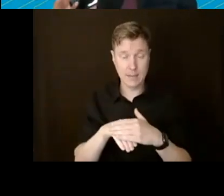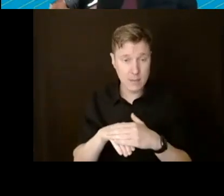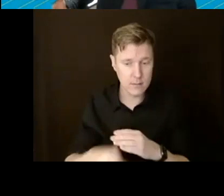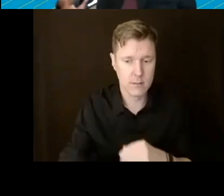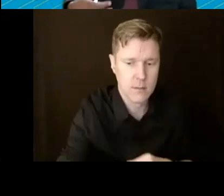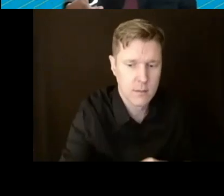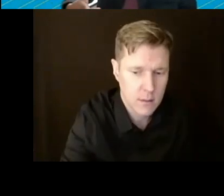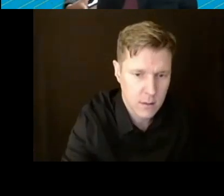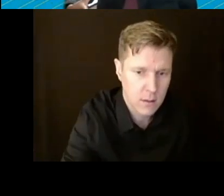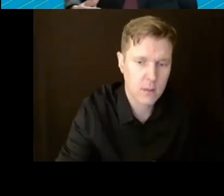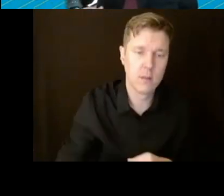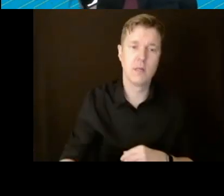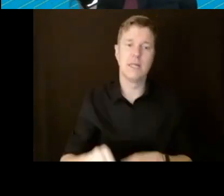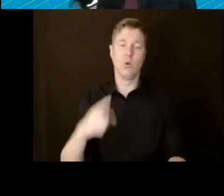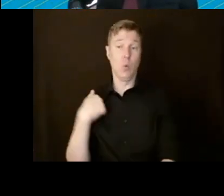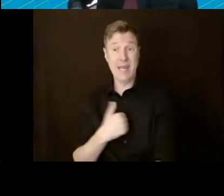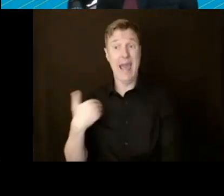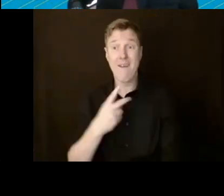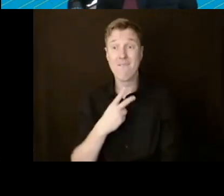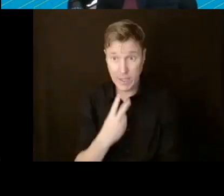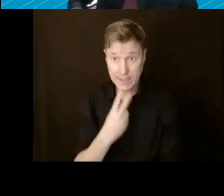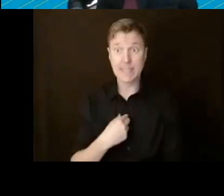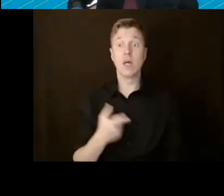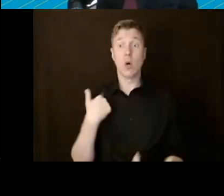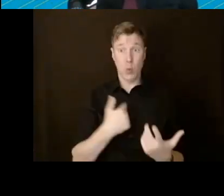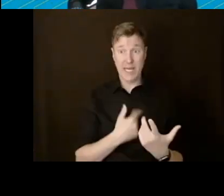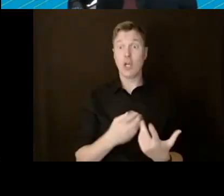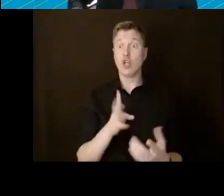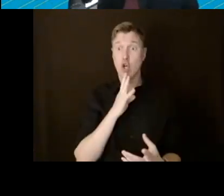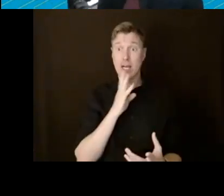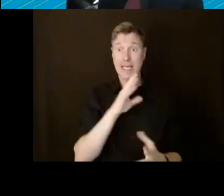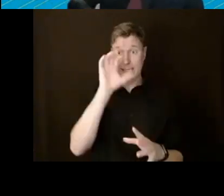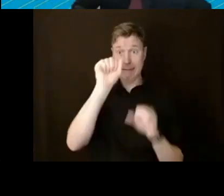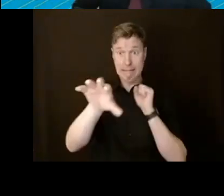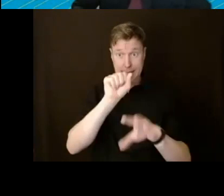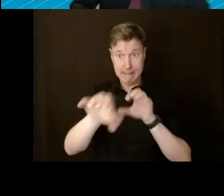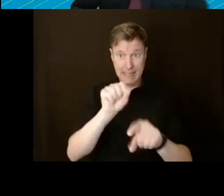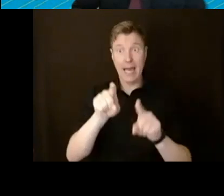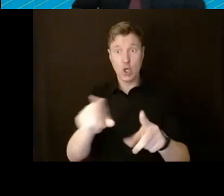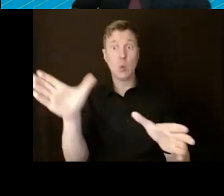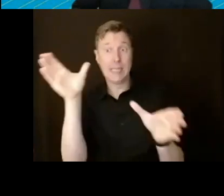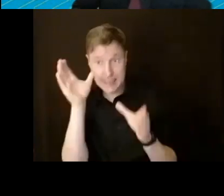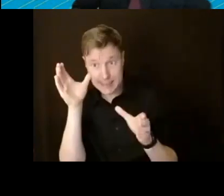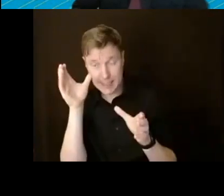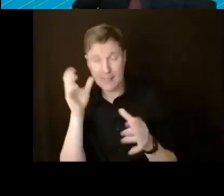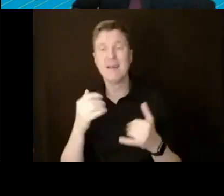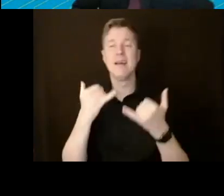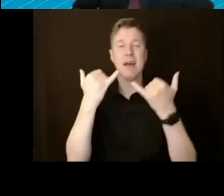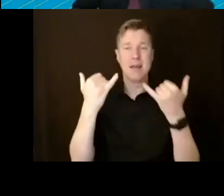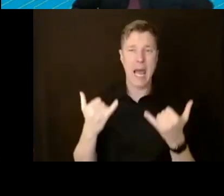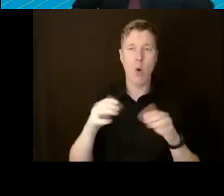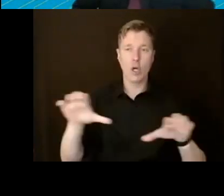voices and you all listening to us. And so we thought this would be a perfect opportunity to do what we call a